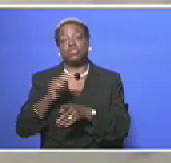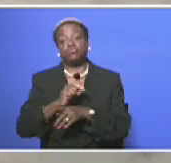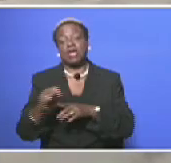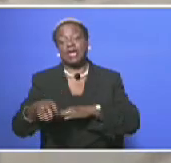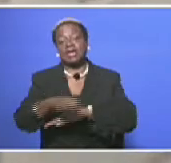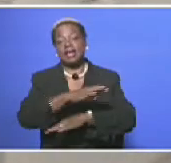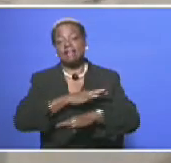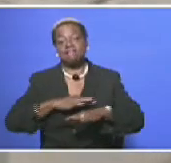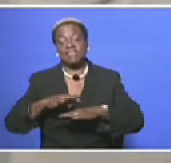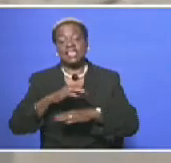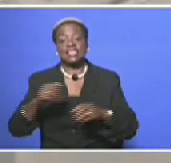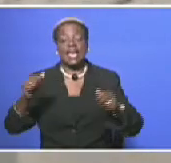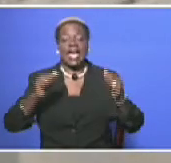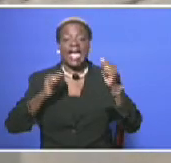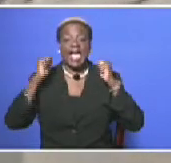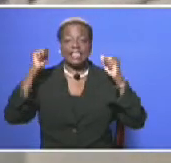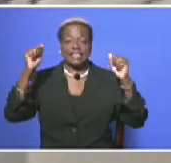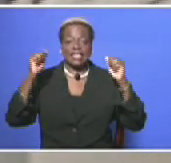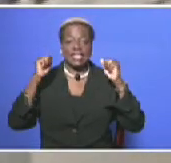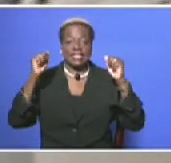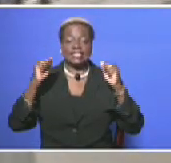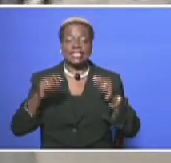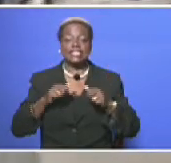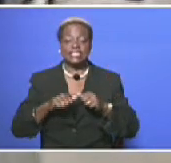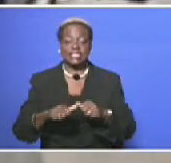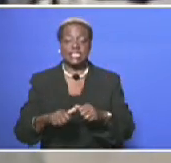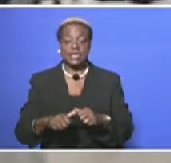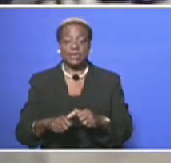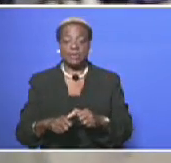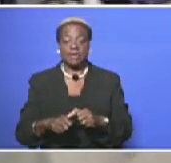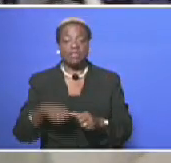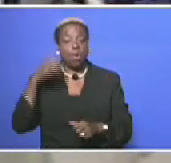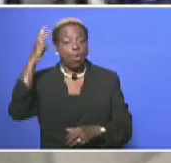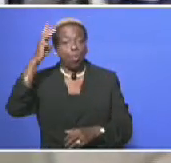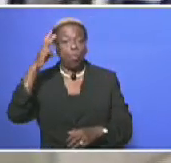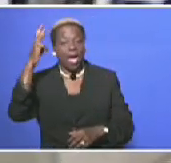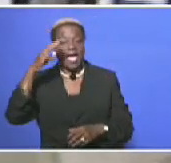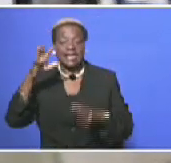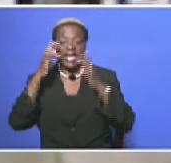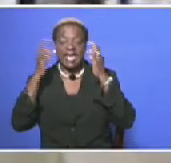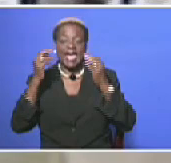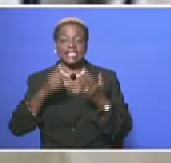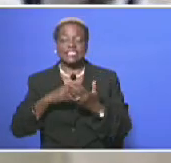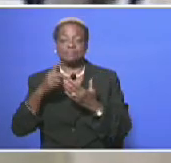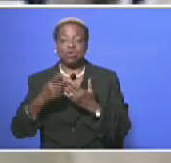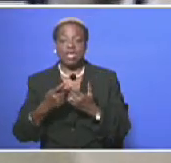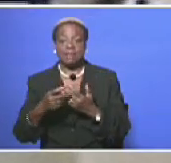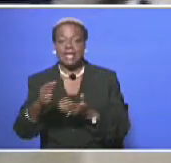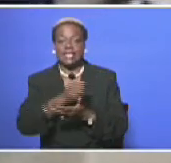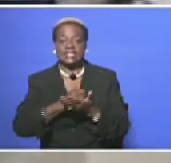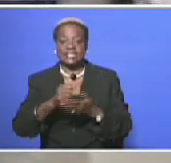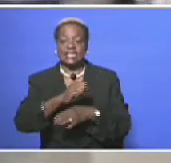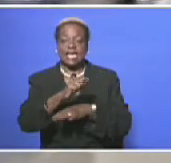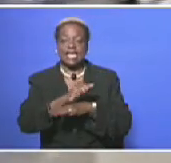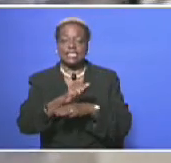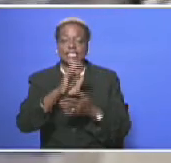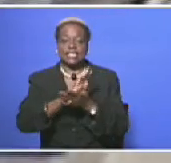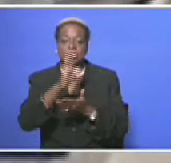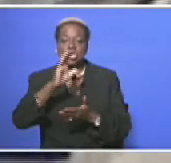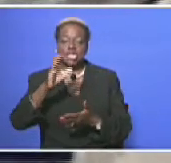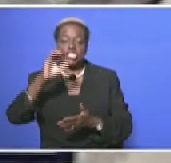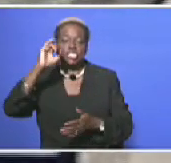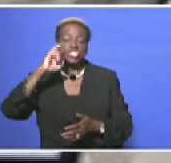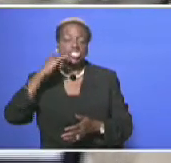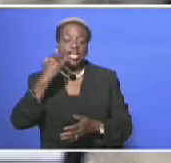of Kentucky continues with the latest addition to the Wildcats program in Lexington, Kentucky. St. Augustine's College Big Red Machine sprinter Jada